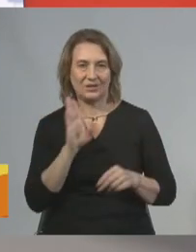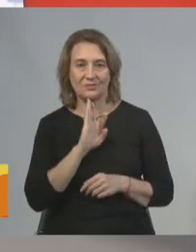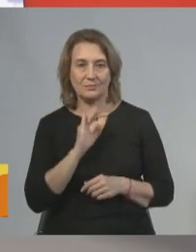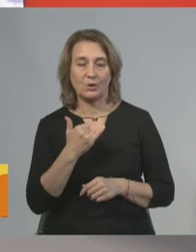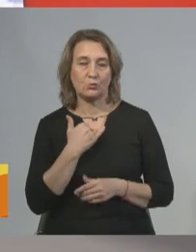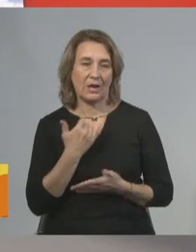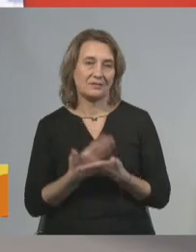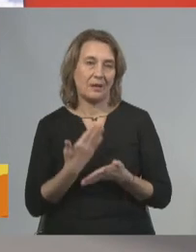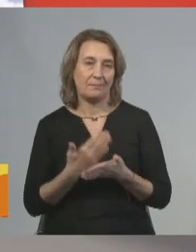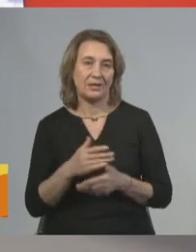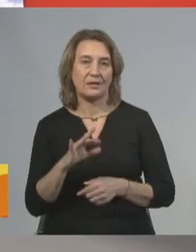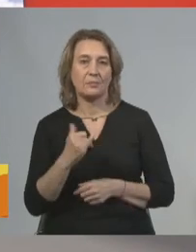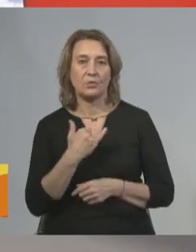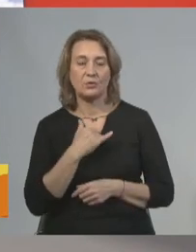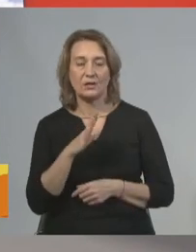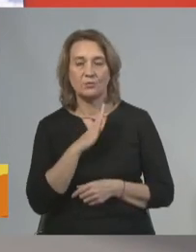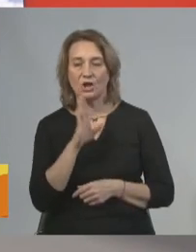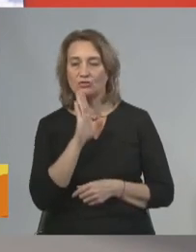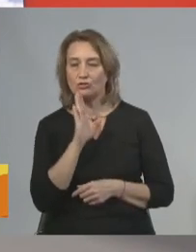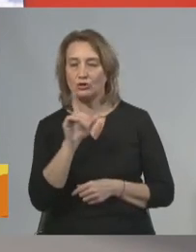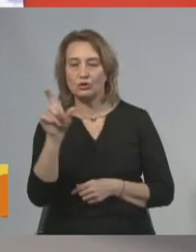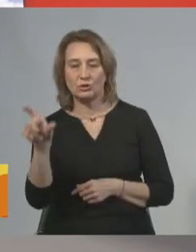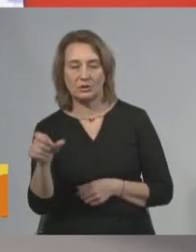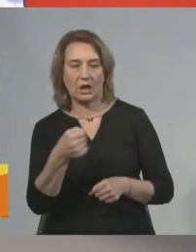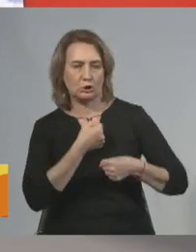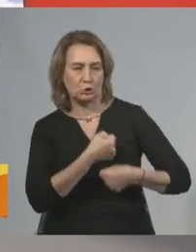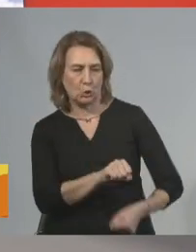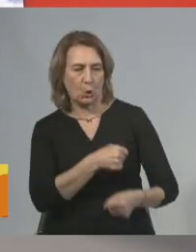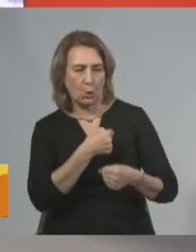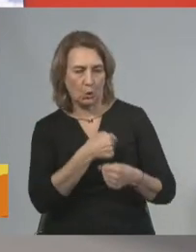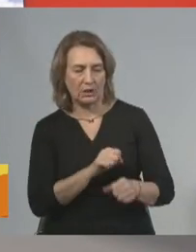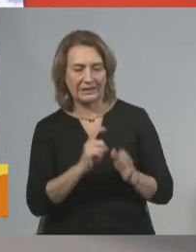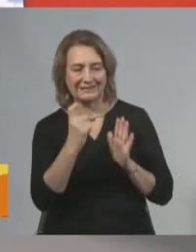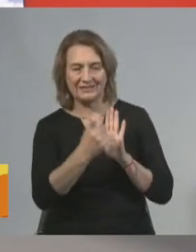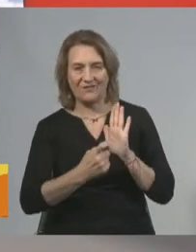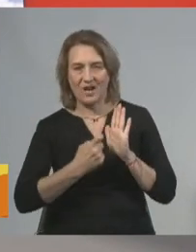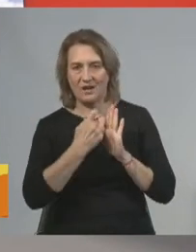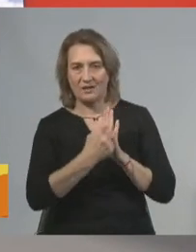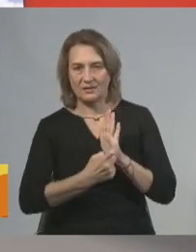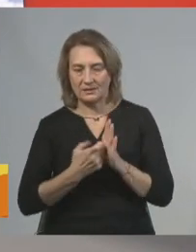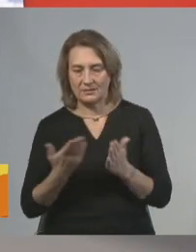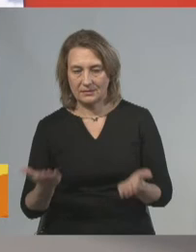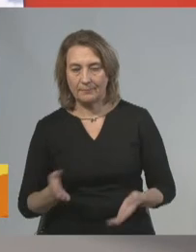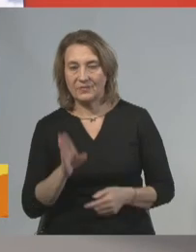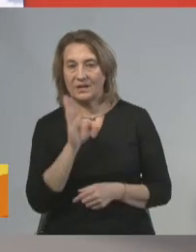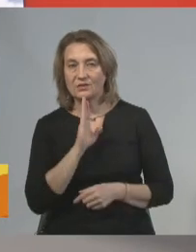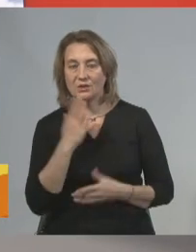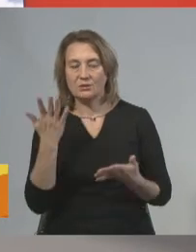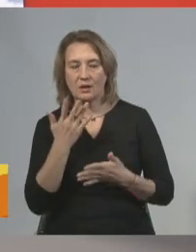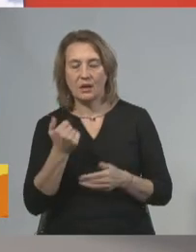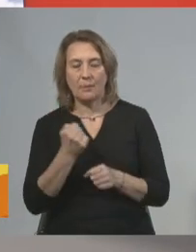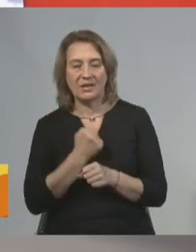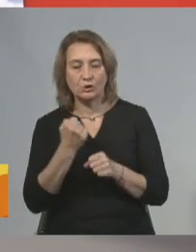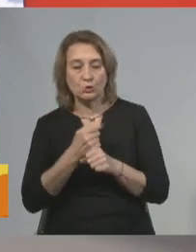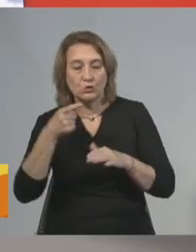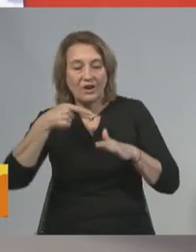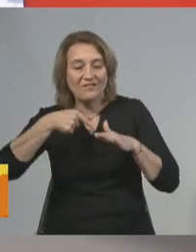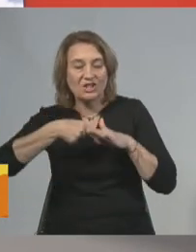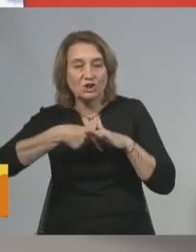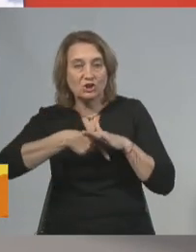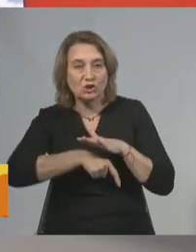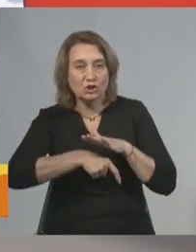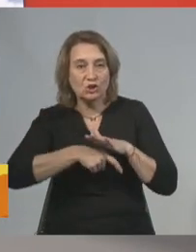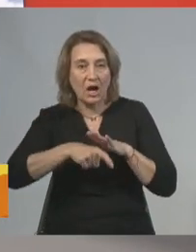feminine so-called family and for example these are people these are women who work in the